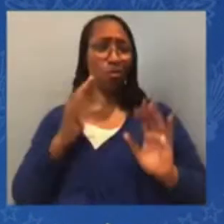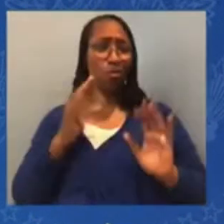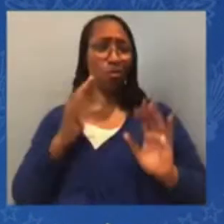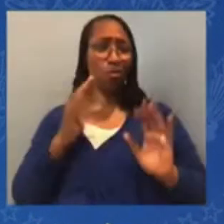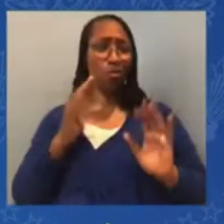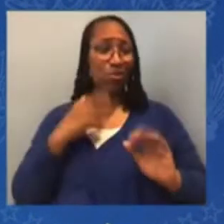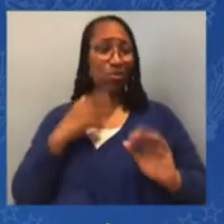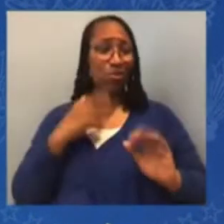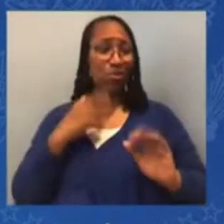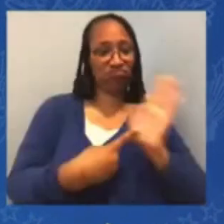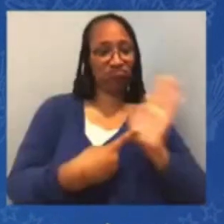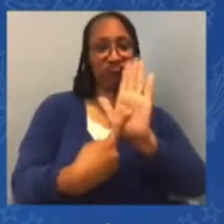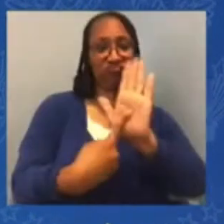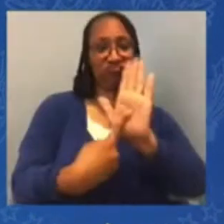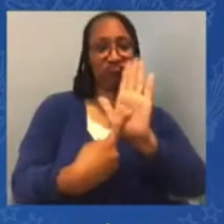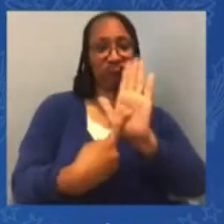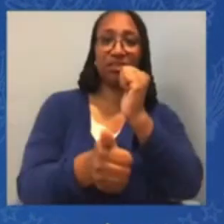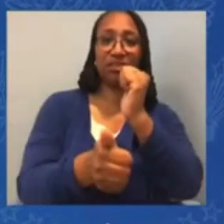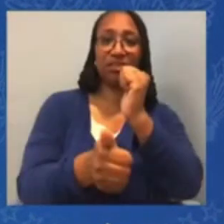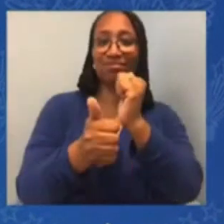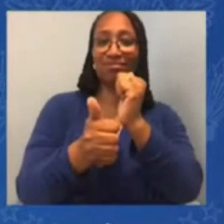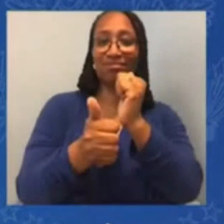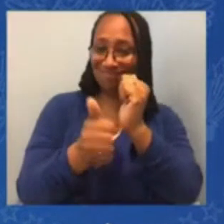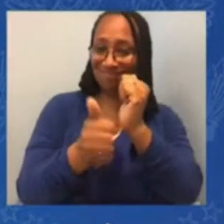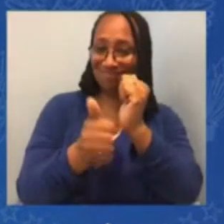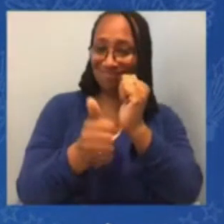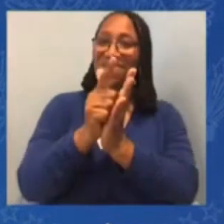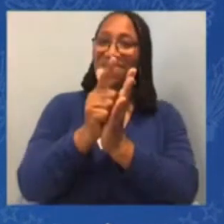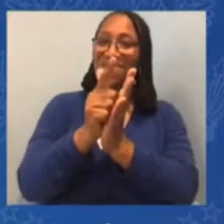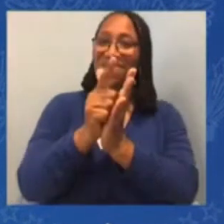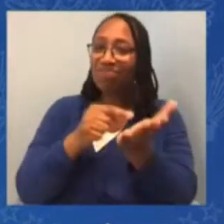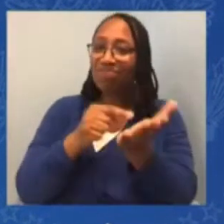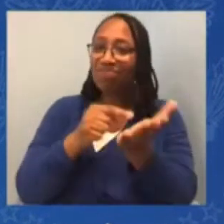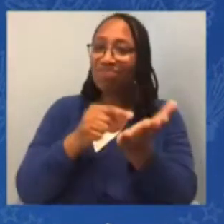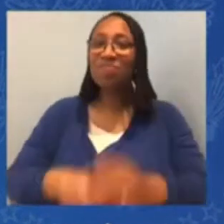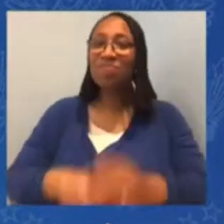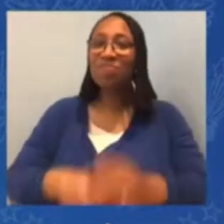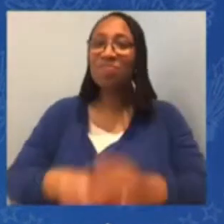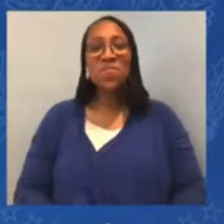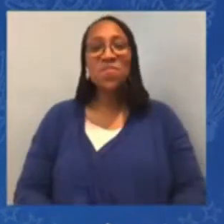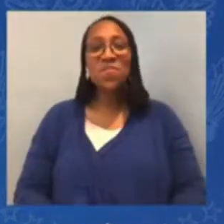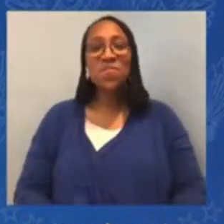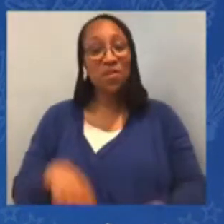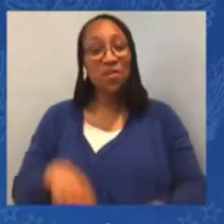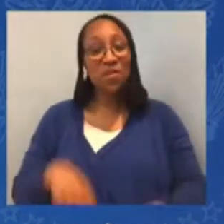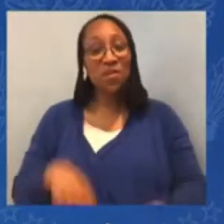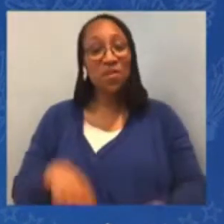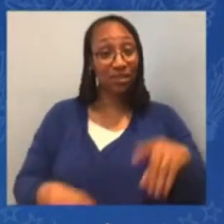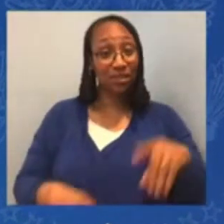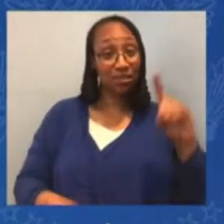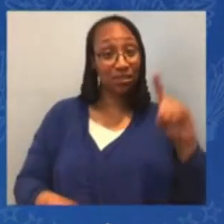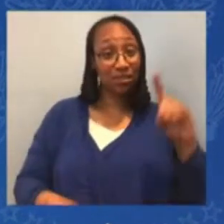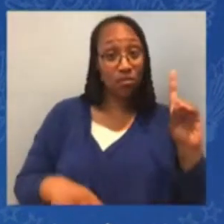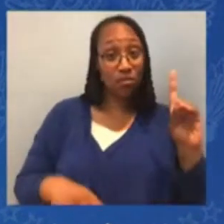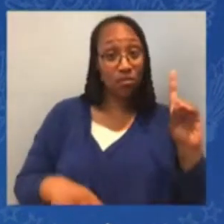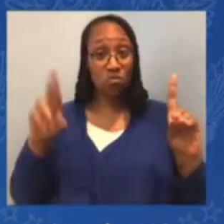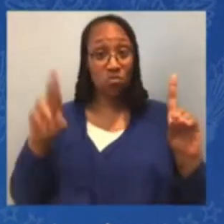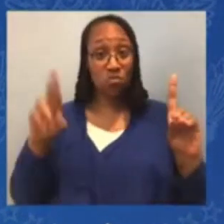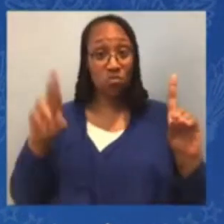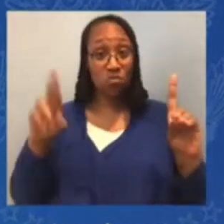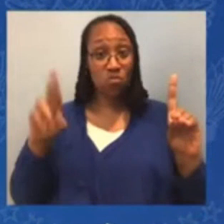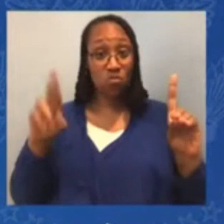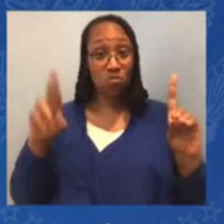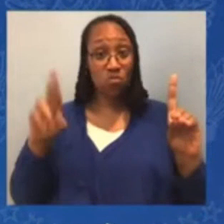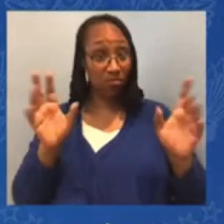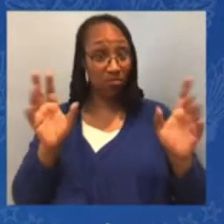And we did it through a bipartisan effort that included a majority of responsible gun owners. Because